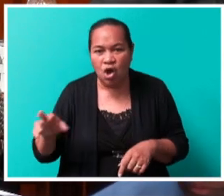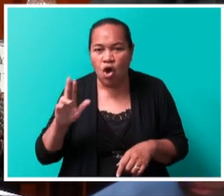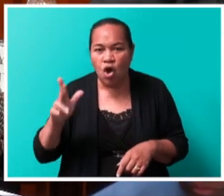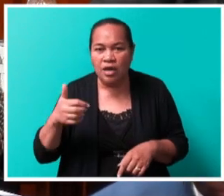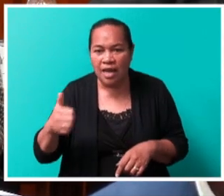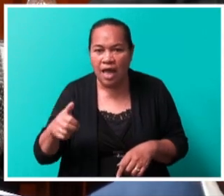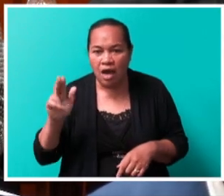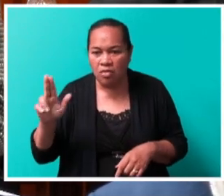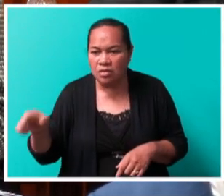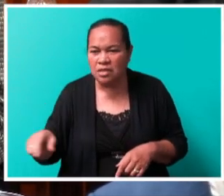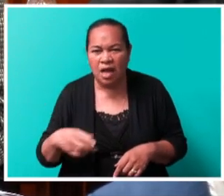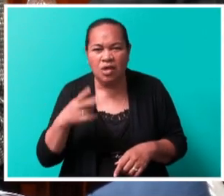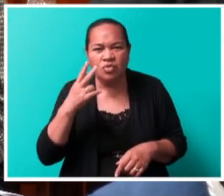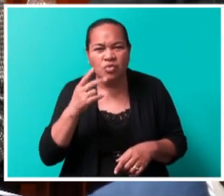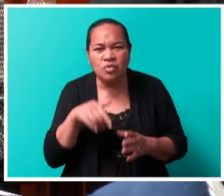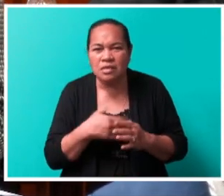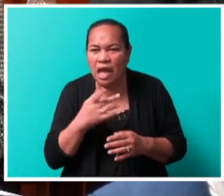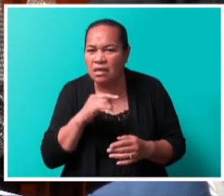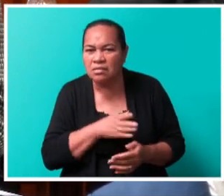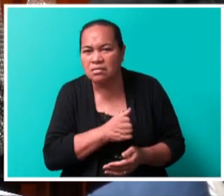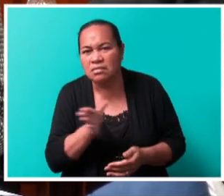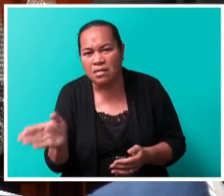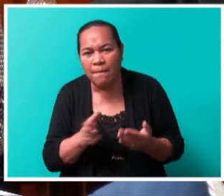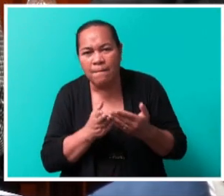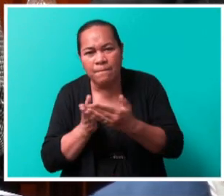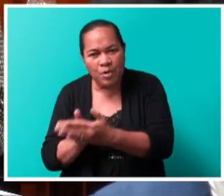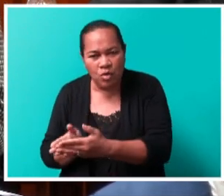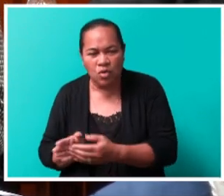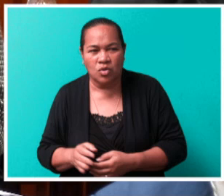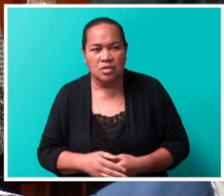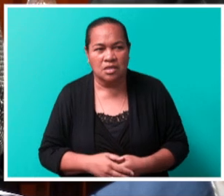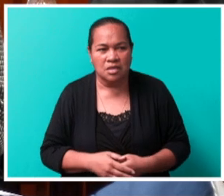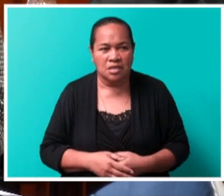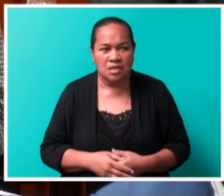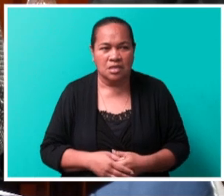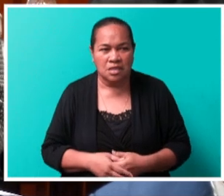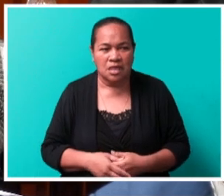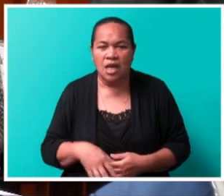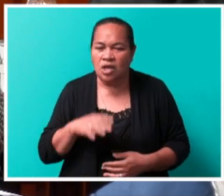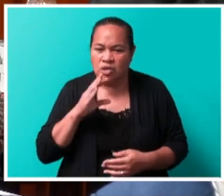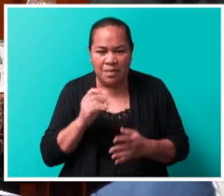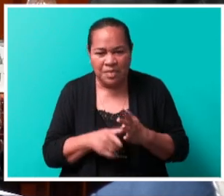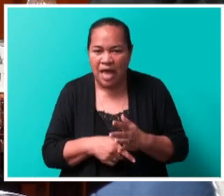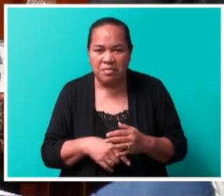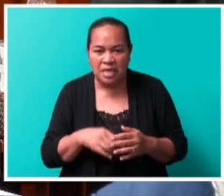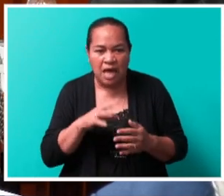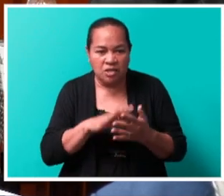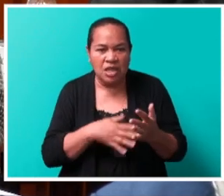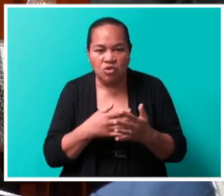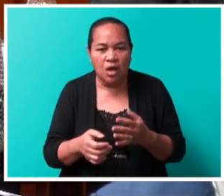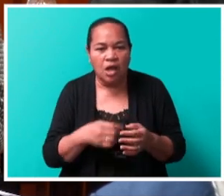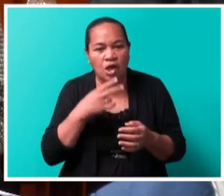from 1 to 2 days, with scheduled spaces. being weeks apart. For medical